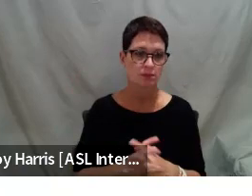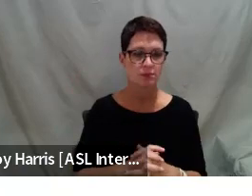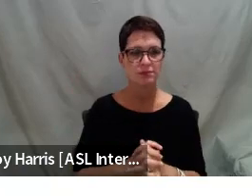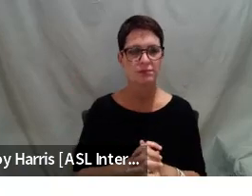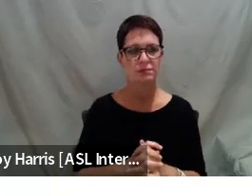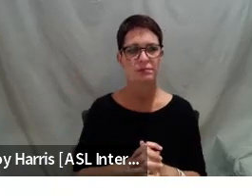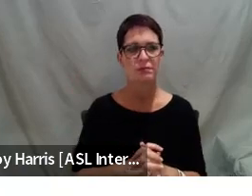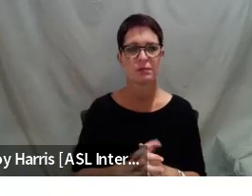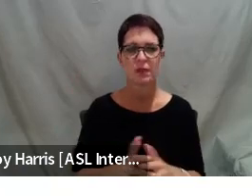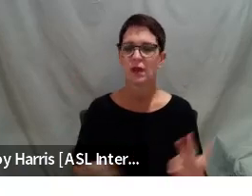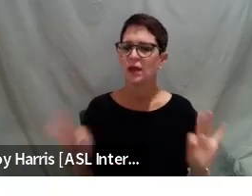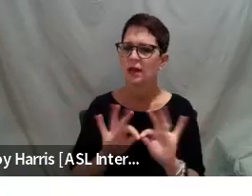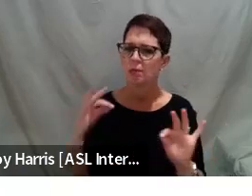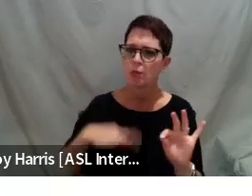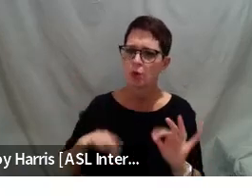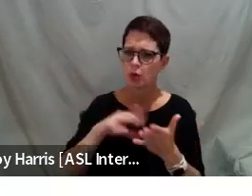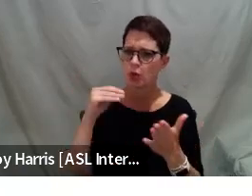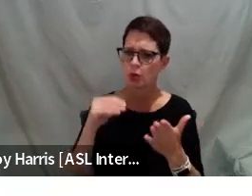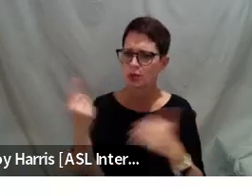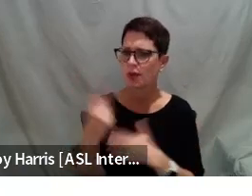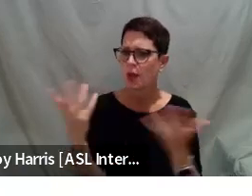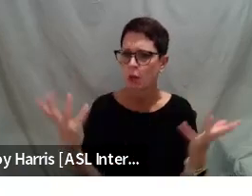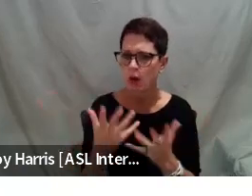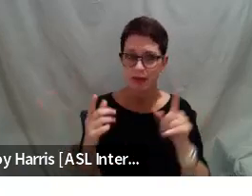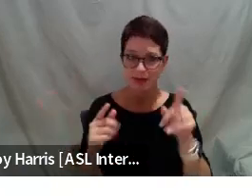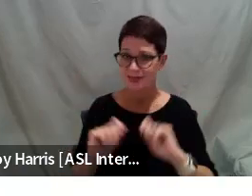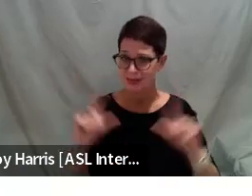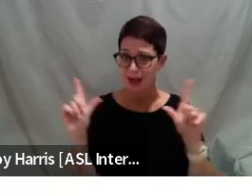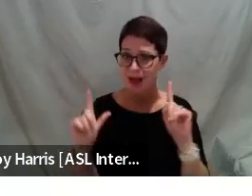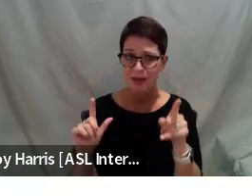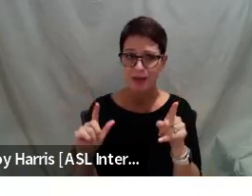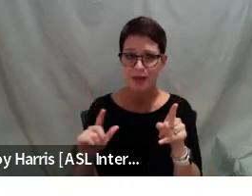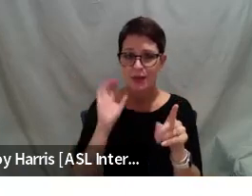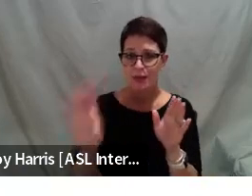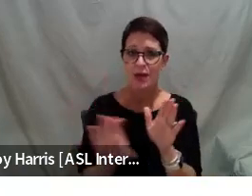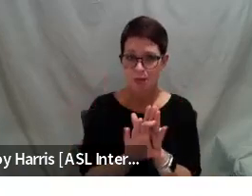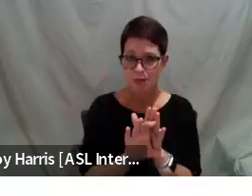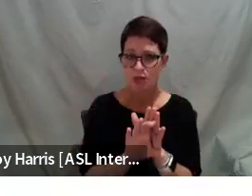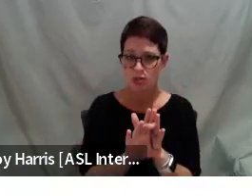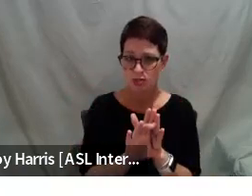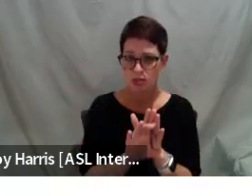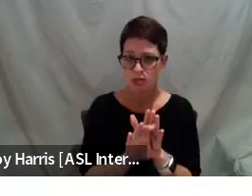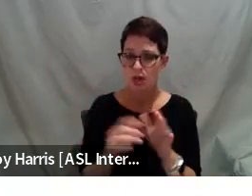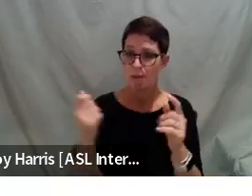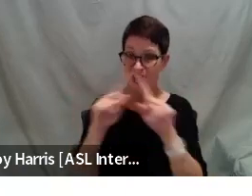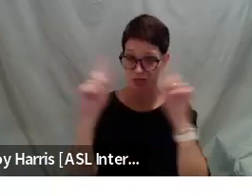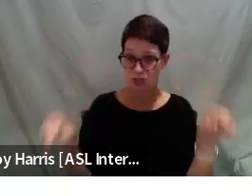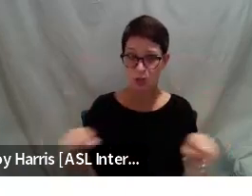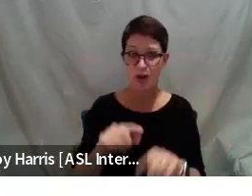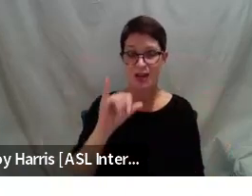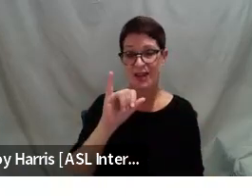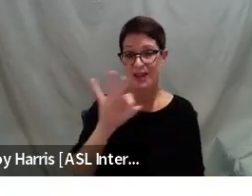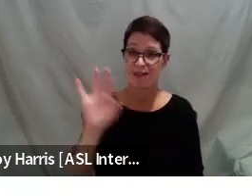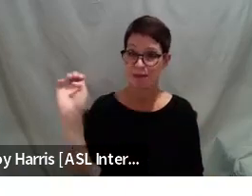And so the key takeaway here, and on this slide, there is an image that's in a big square that says, in case